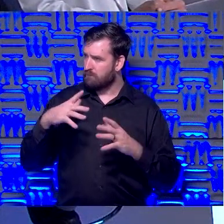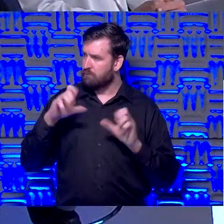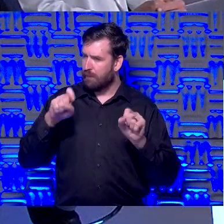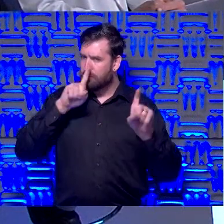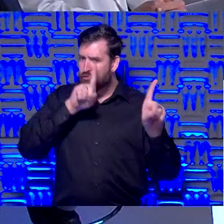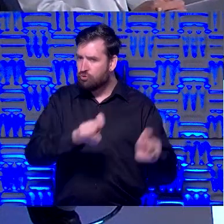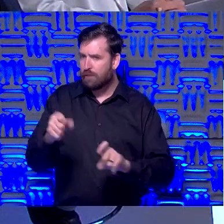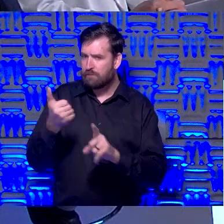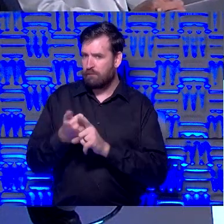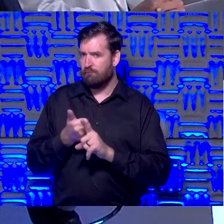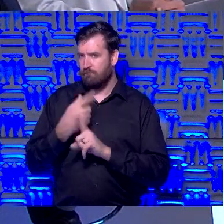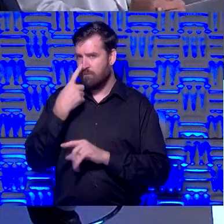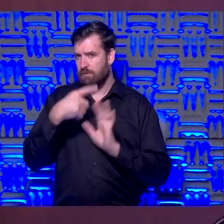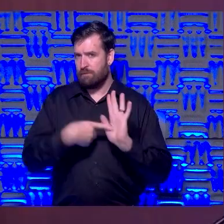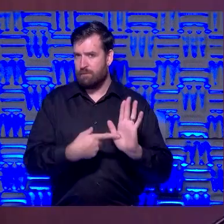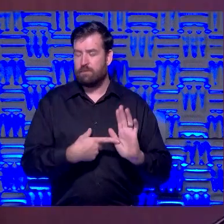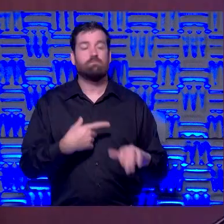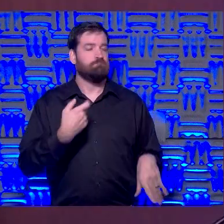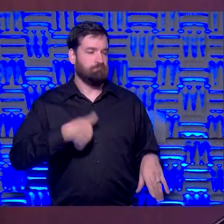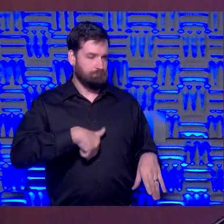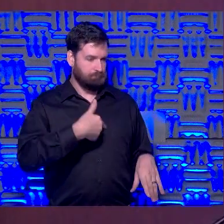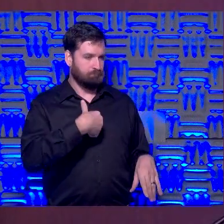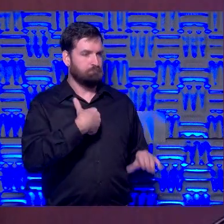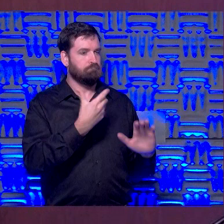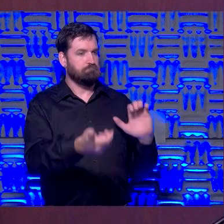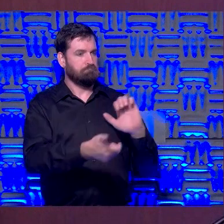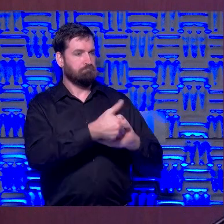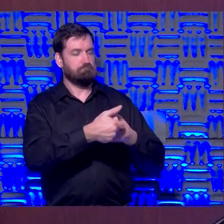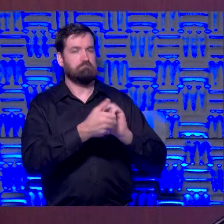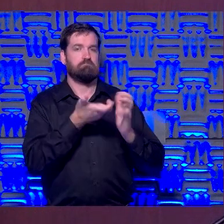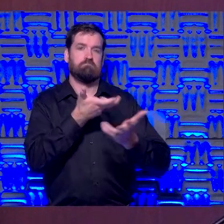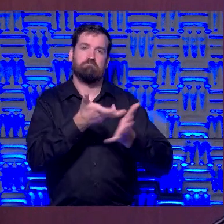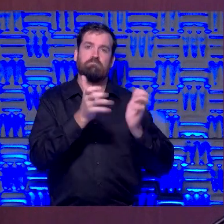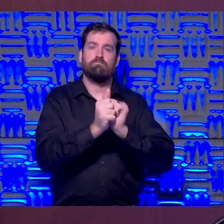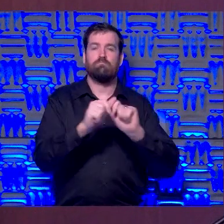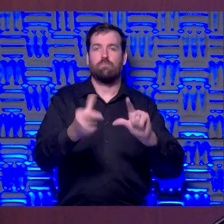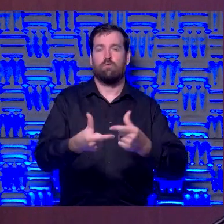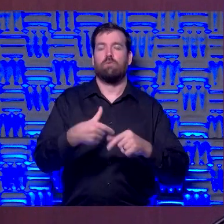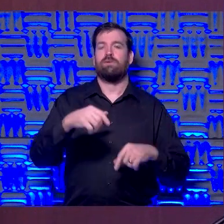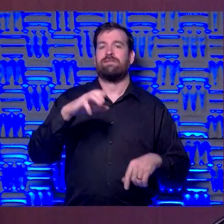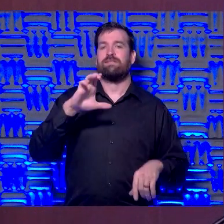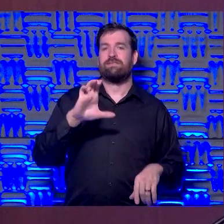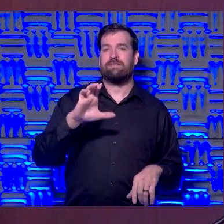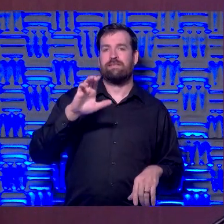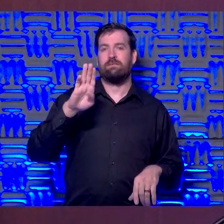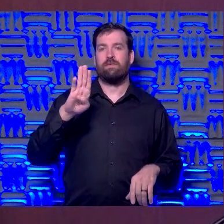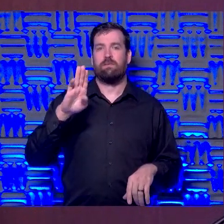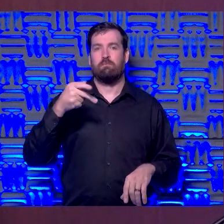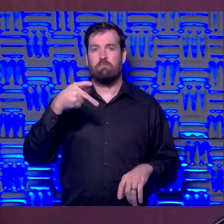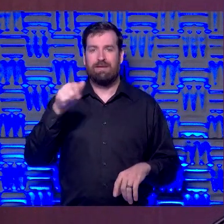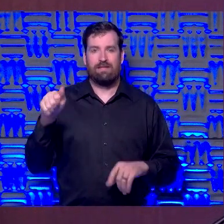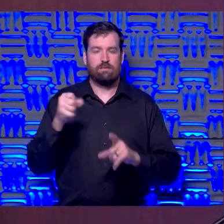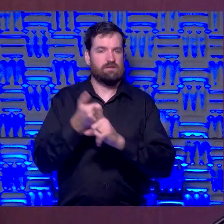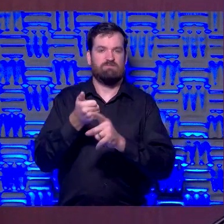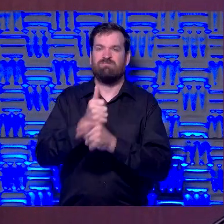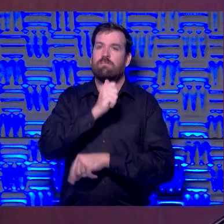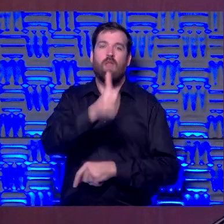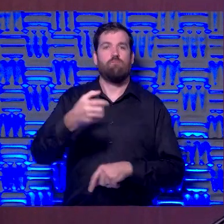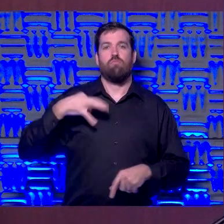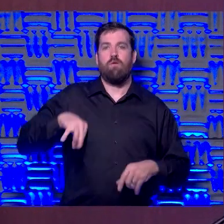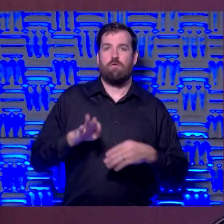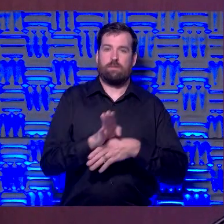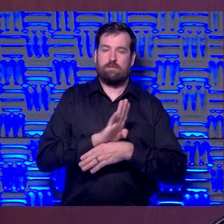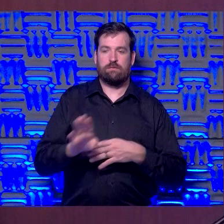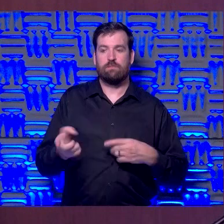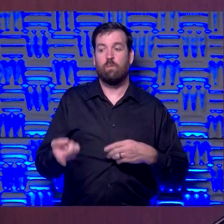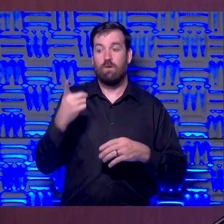for symptoms. Yeah, we've been working with a group called CV Pass, and it's a nonprofit that one of our